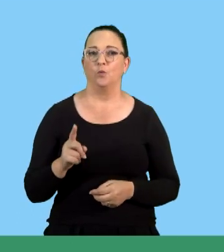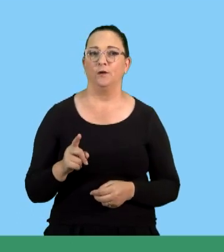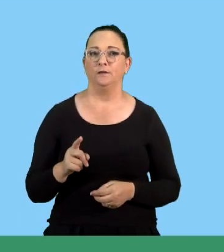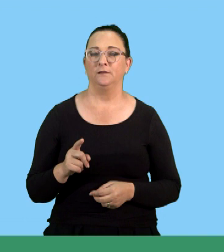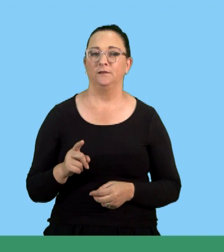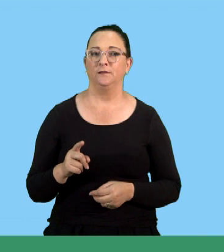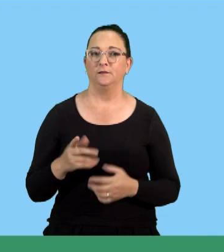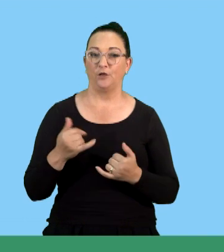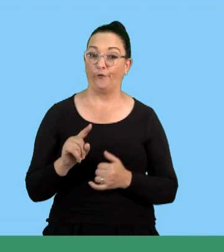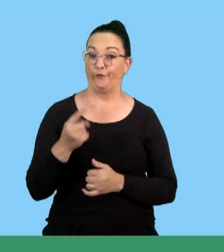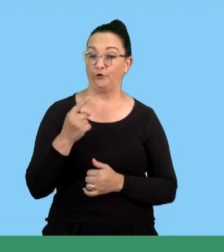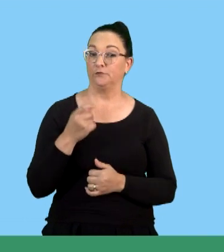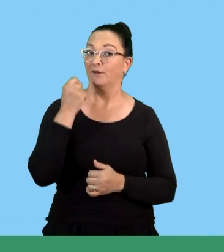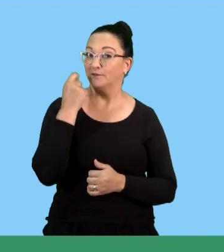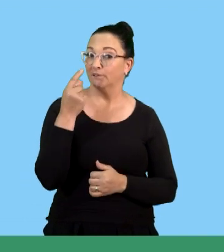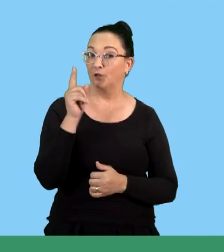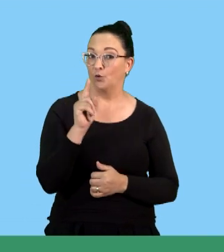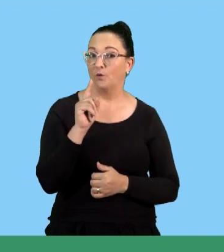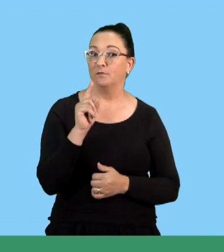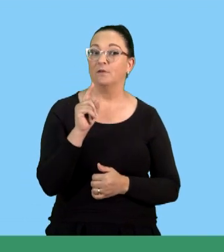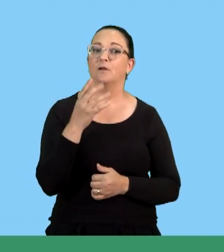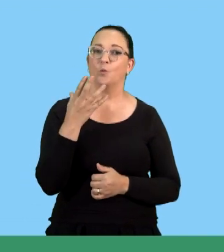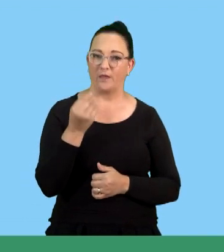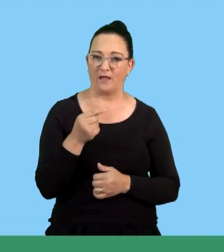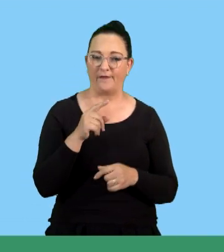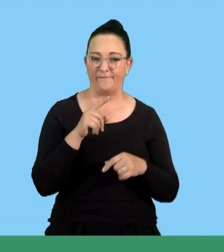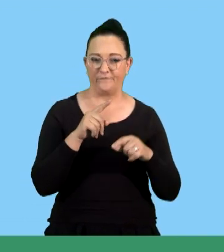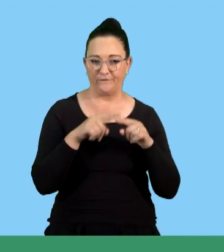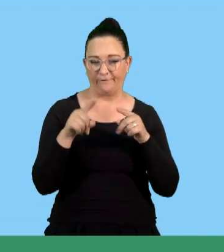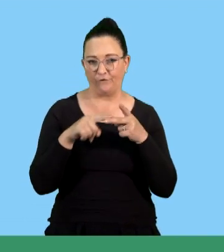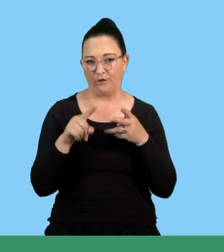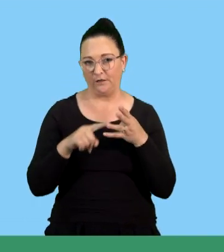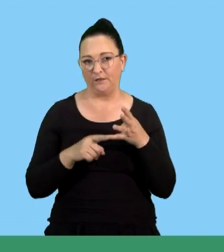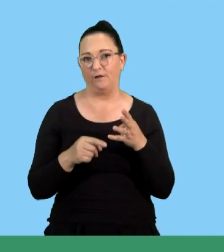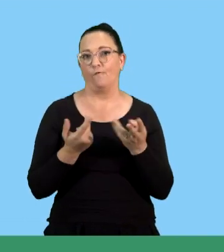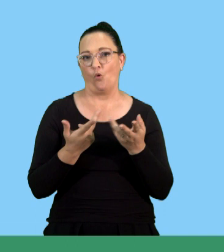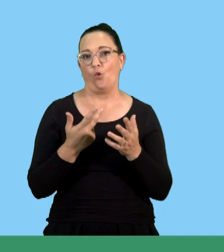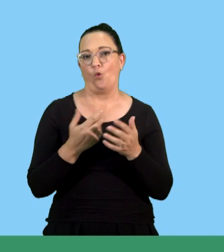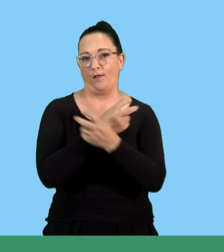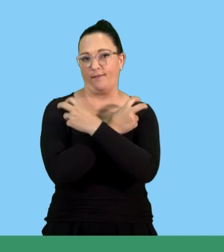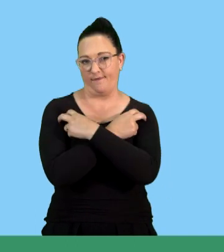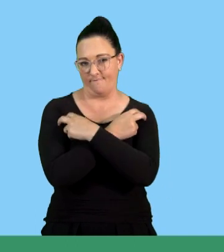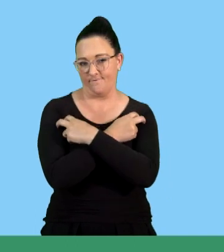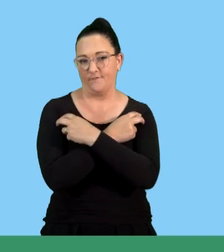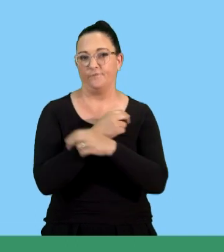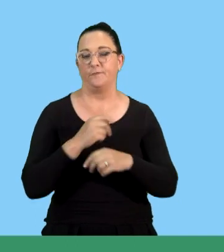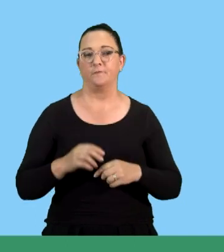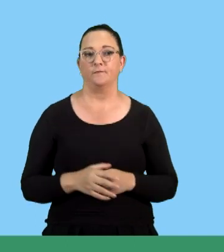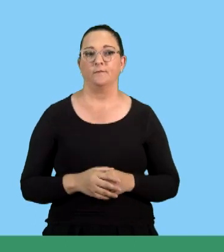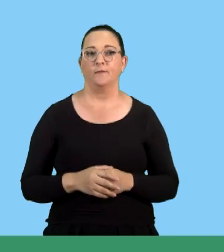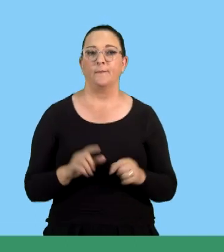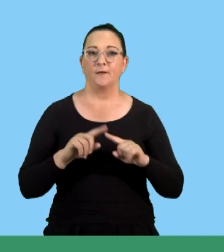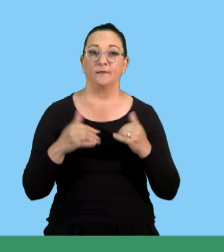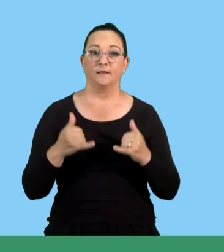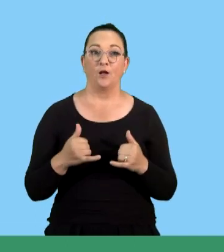the BCA. So meaning the first thing that you need to understand is that we've got the types of leaves as the provision of what? Of the BCA. So from